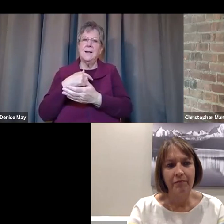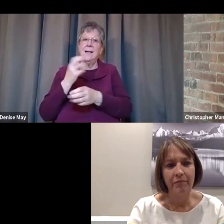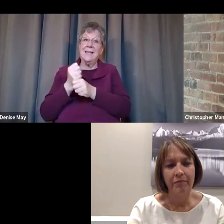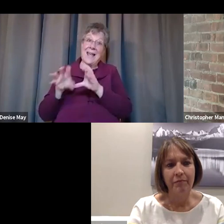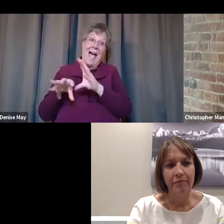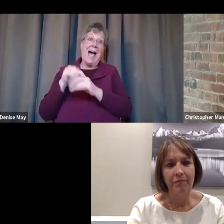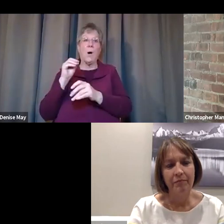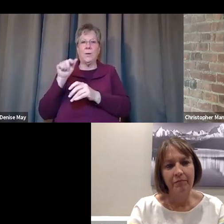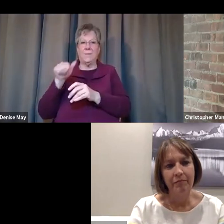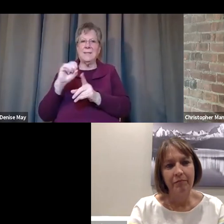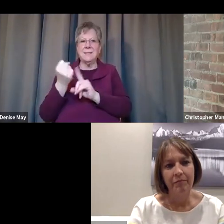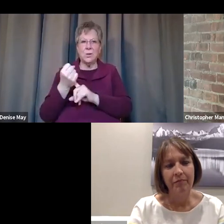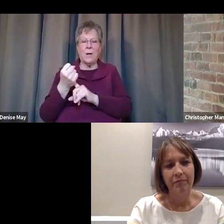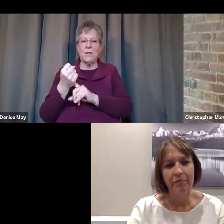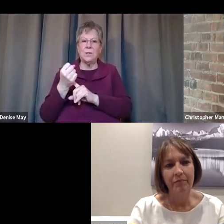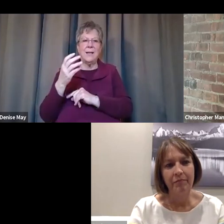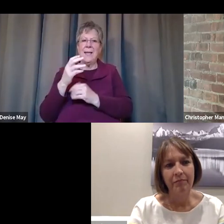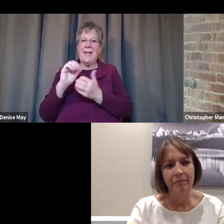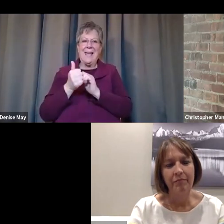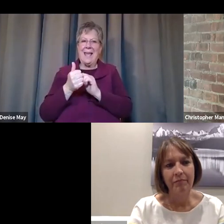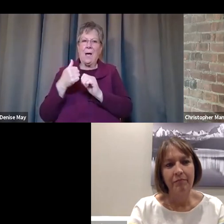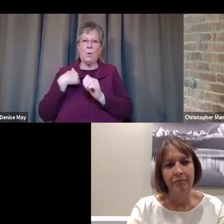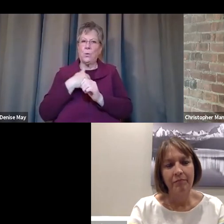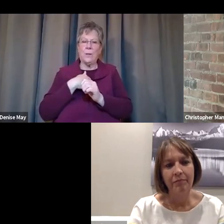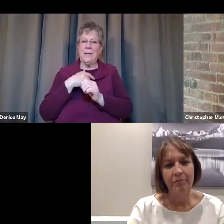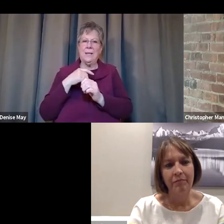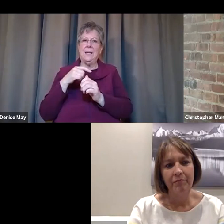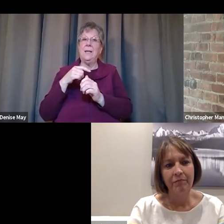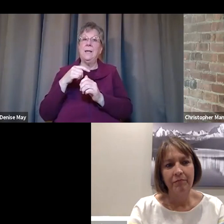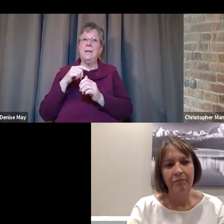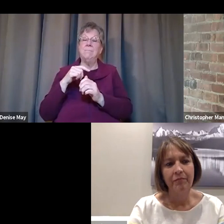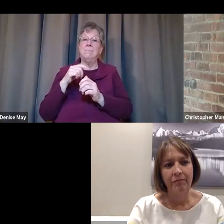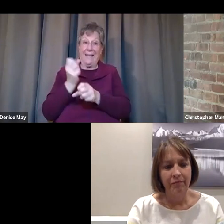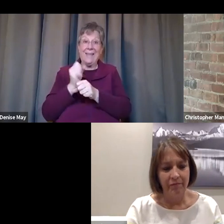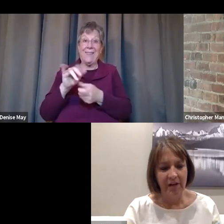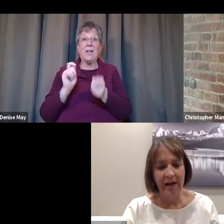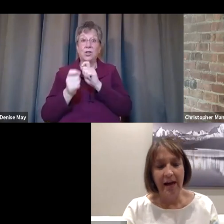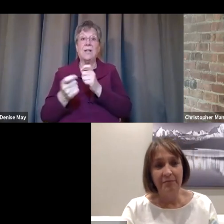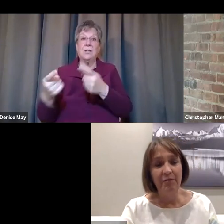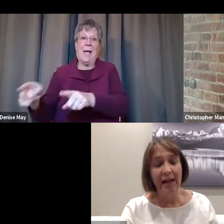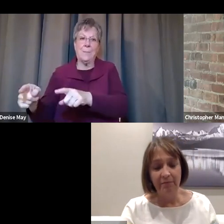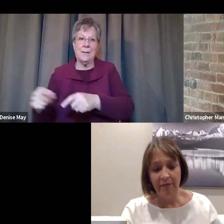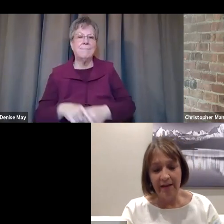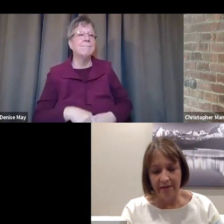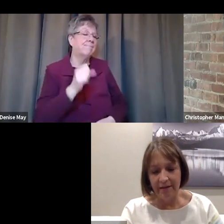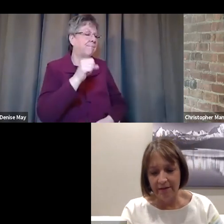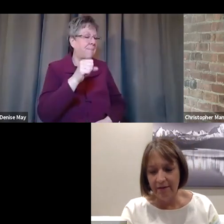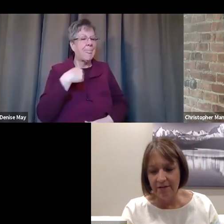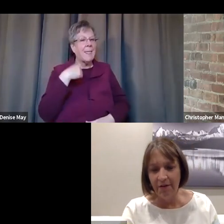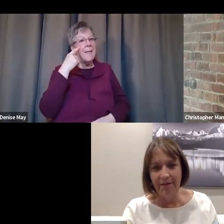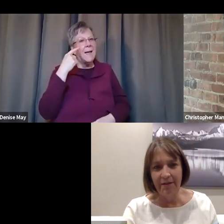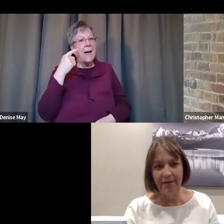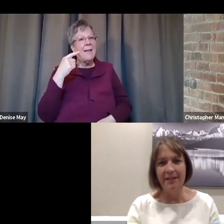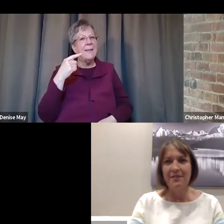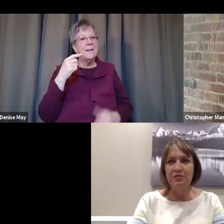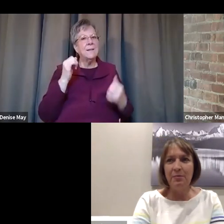in now? And how do we get that reform done in today's political environment? Yeah, I think it's